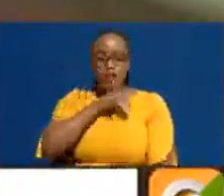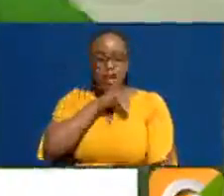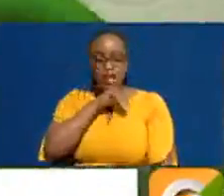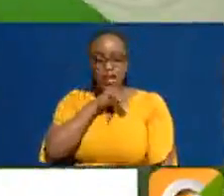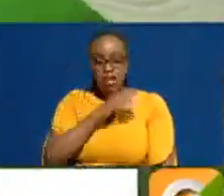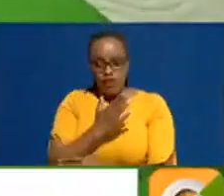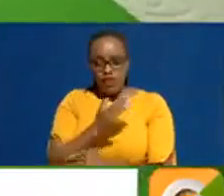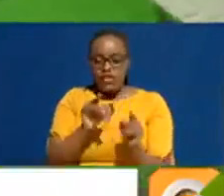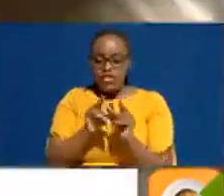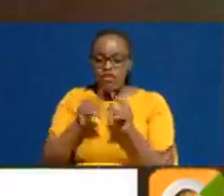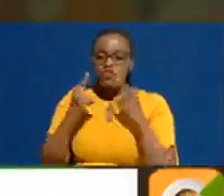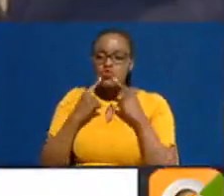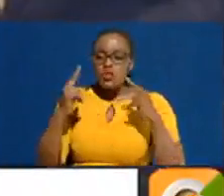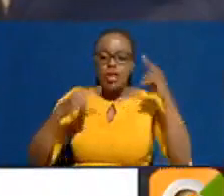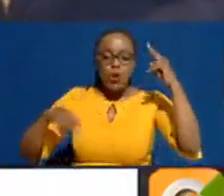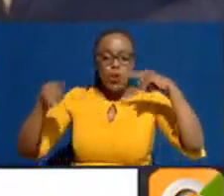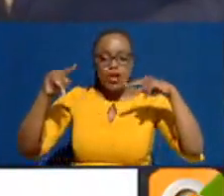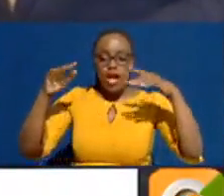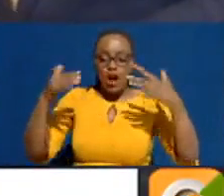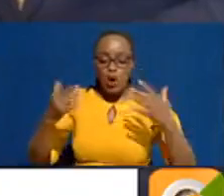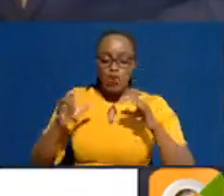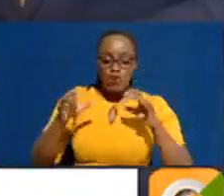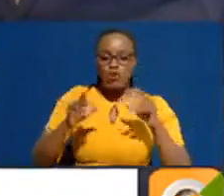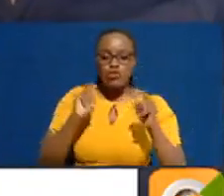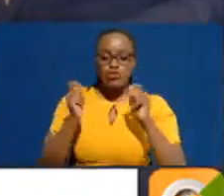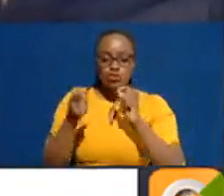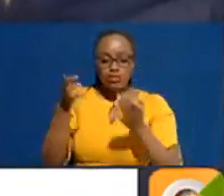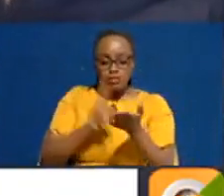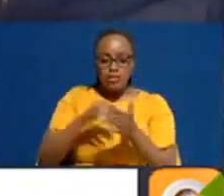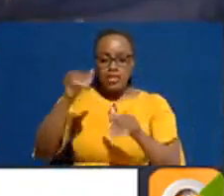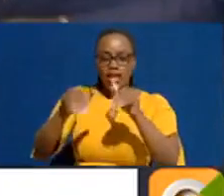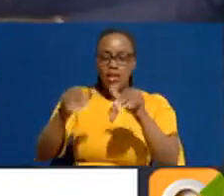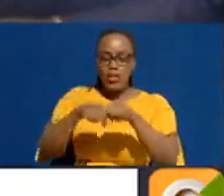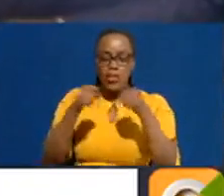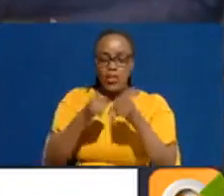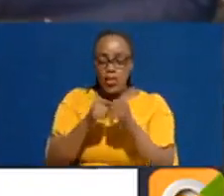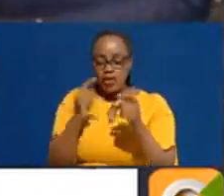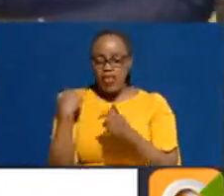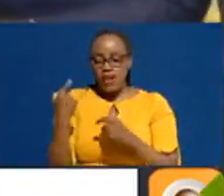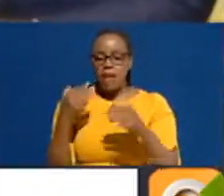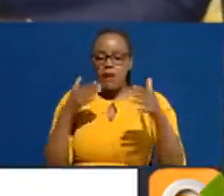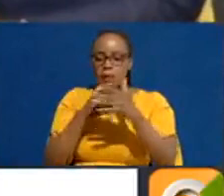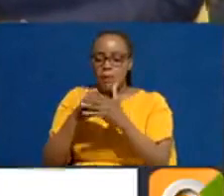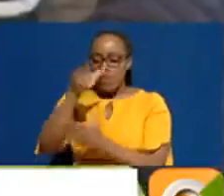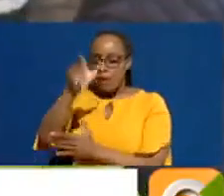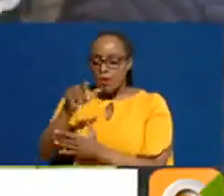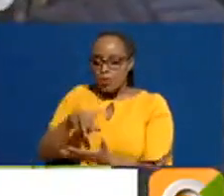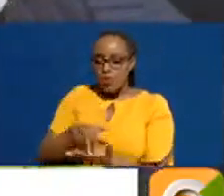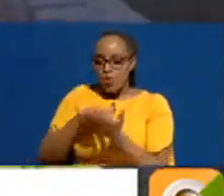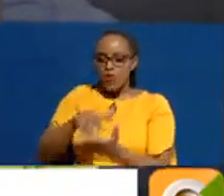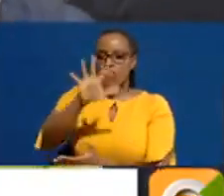by either declaring him victor or forcing a runoff by altering the figures to deny the presidential candidates